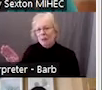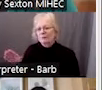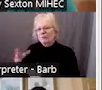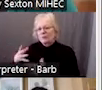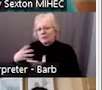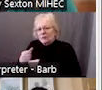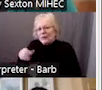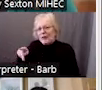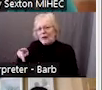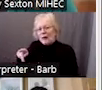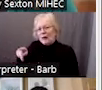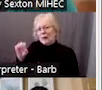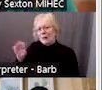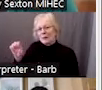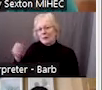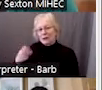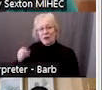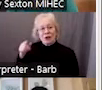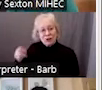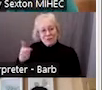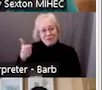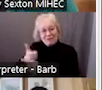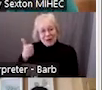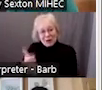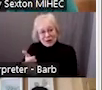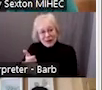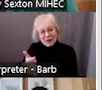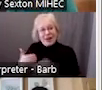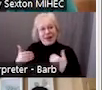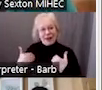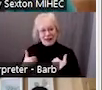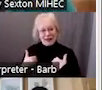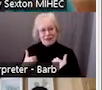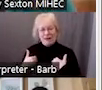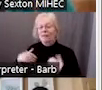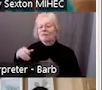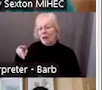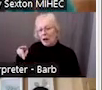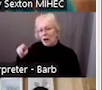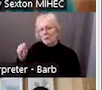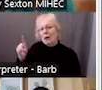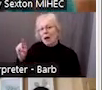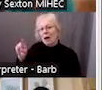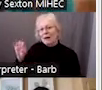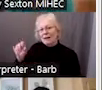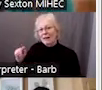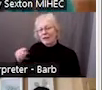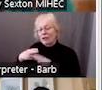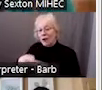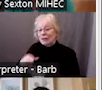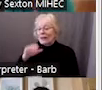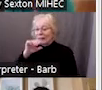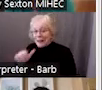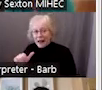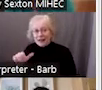called Not So Speechless. Her image is of a 24-year-old Asian-American young adult with cerebral palsy